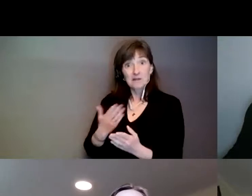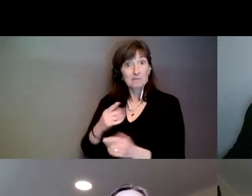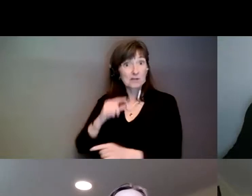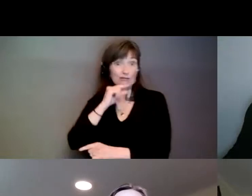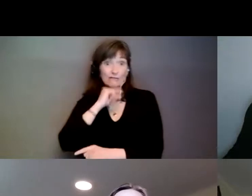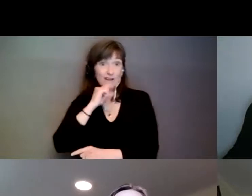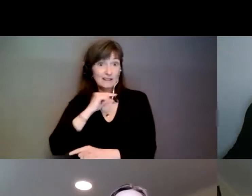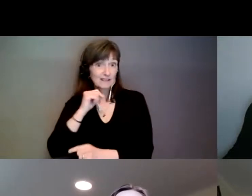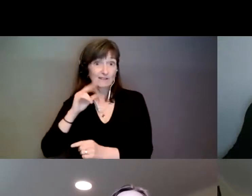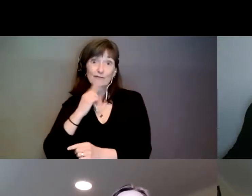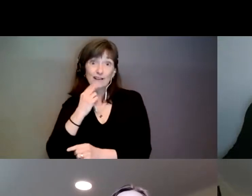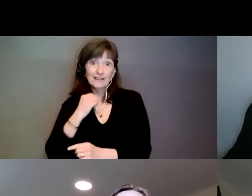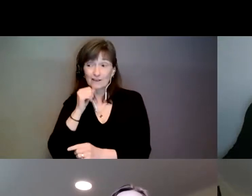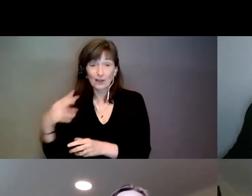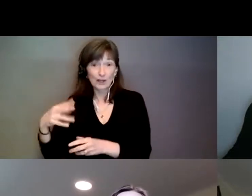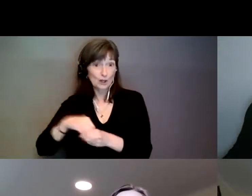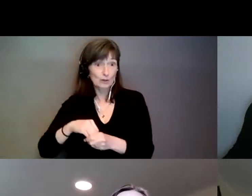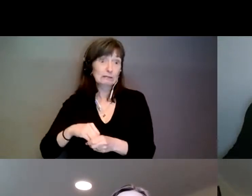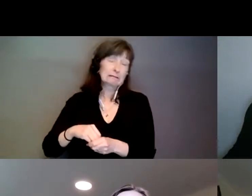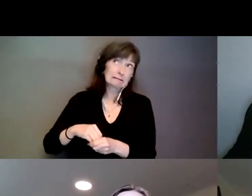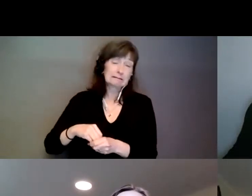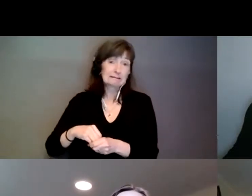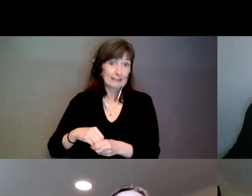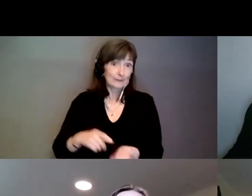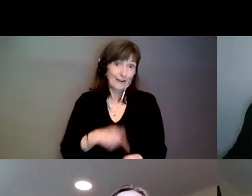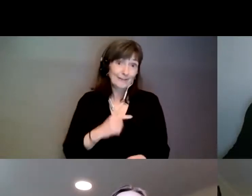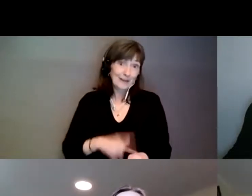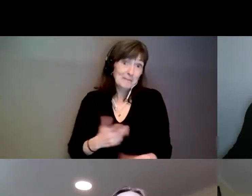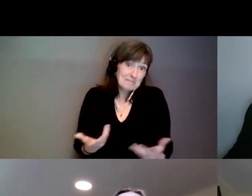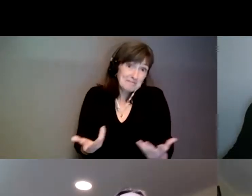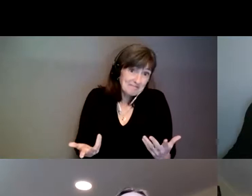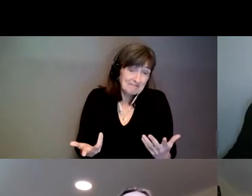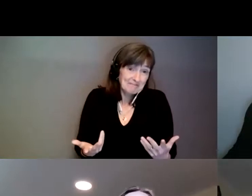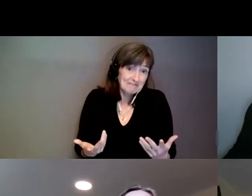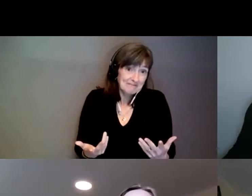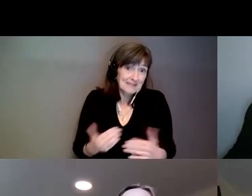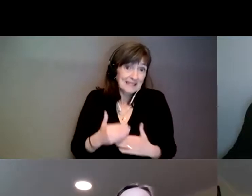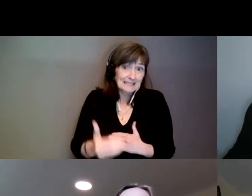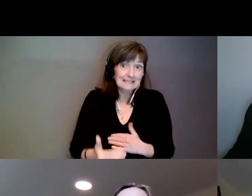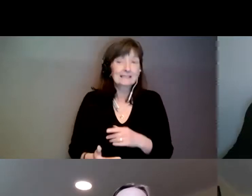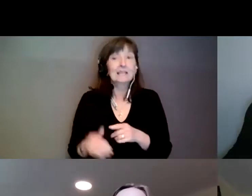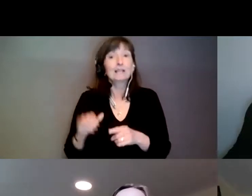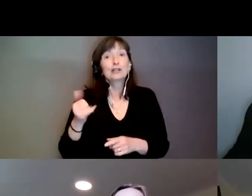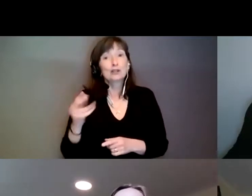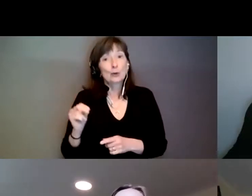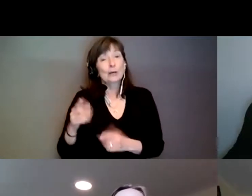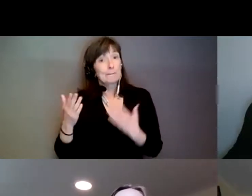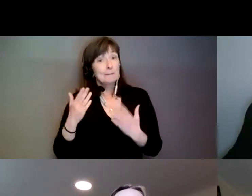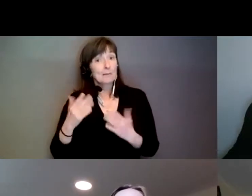Mhm. Another That takes a while. Yeah. But Another way is to use Granny as a stepping off